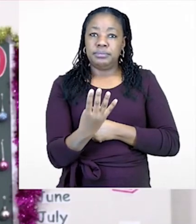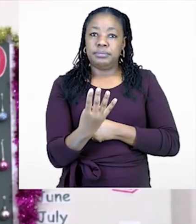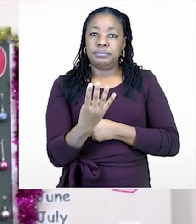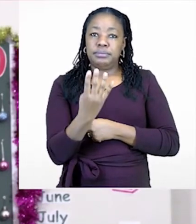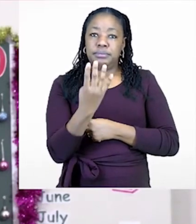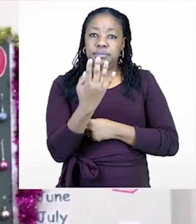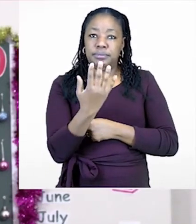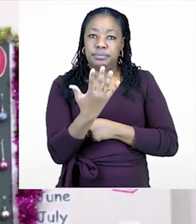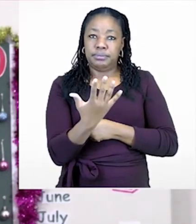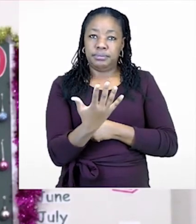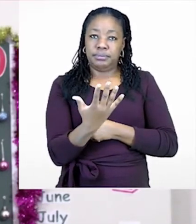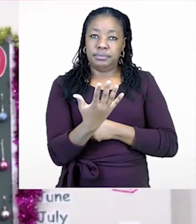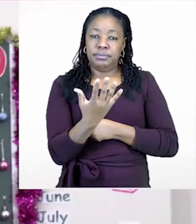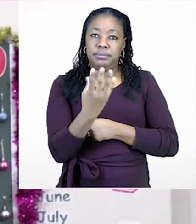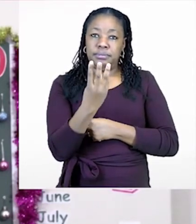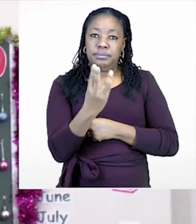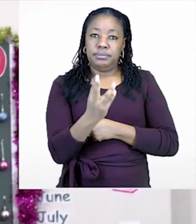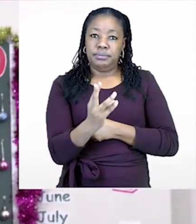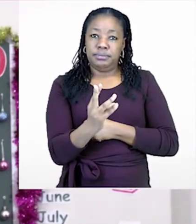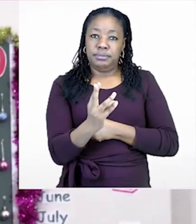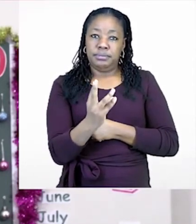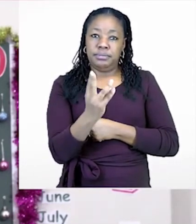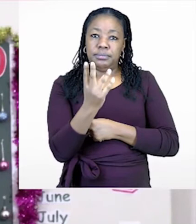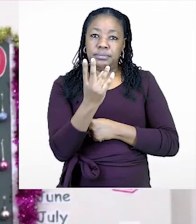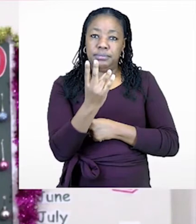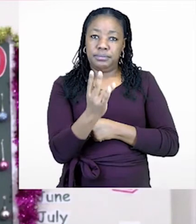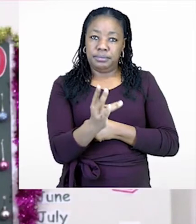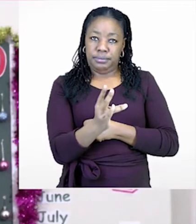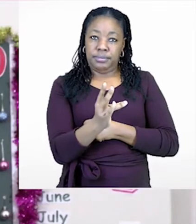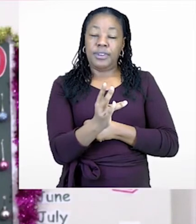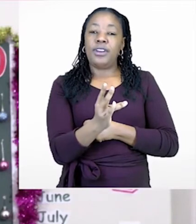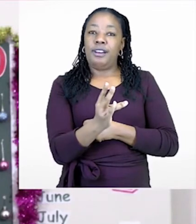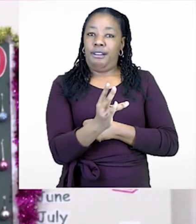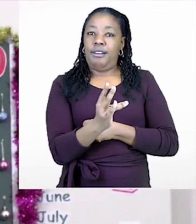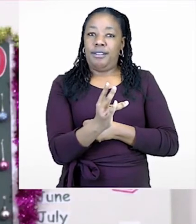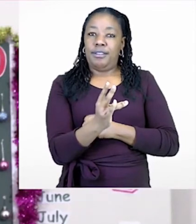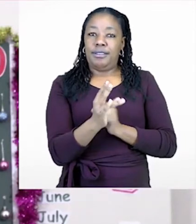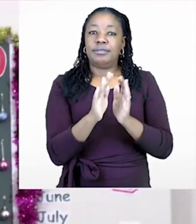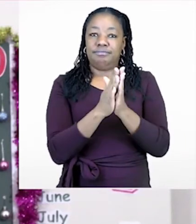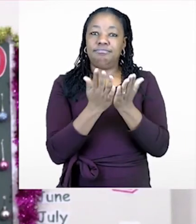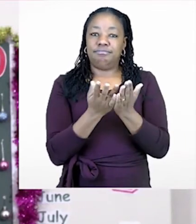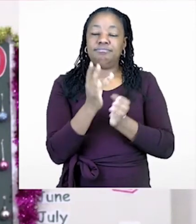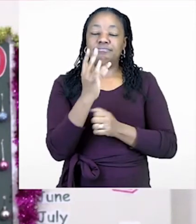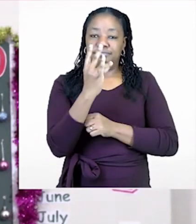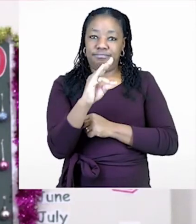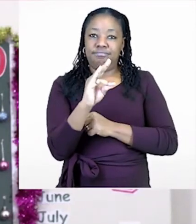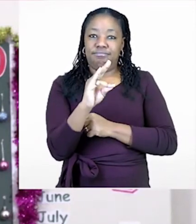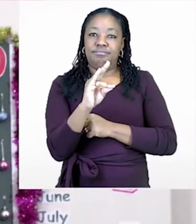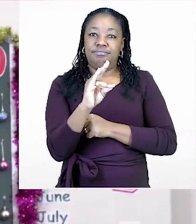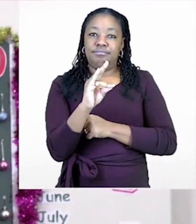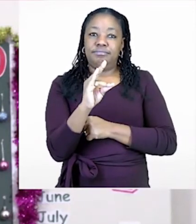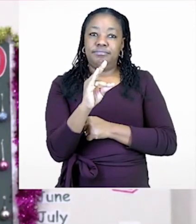four, five, six, seven. We have seven